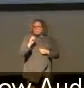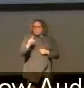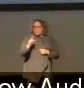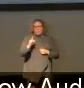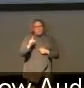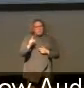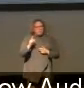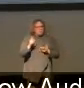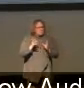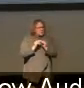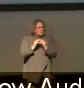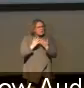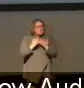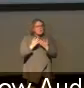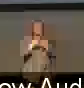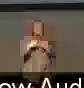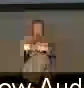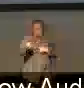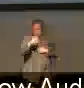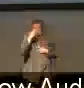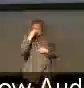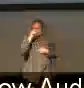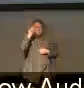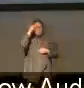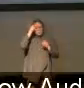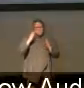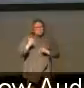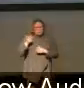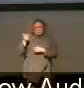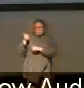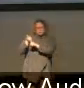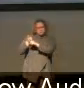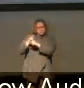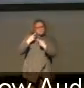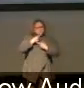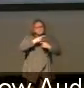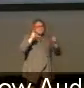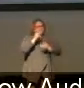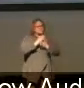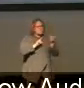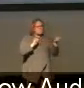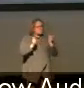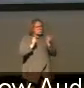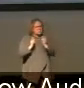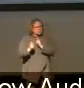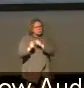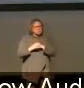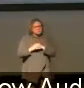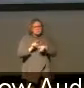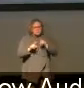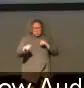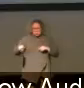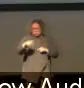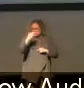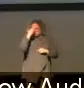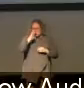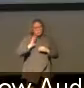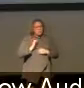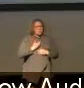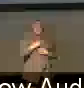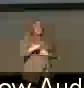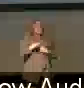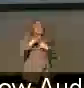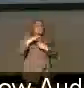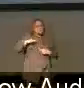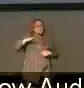news yesterday talking about some changes. But I want to make sure that everyone is still aware of our special benefits that's been put